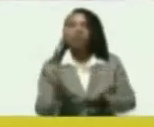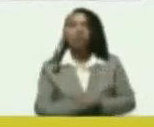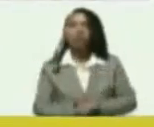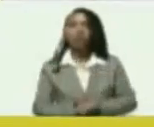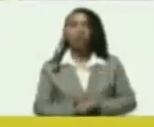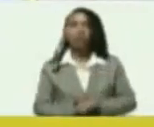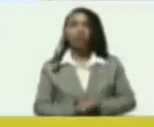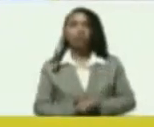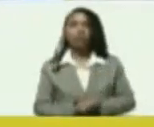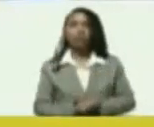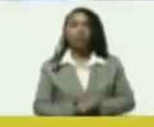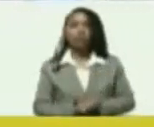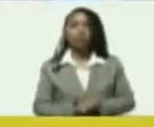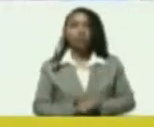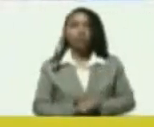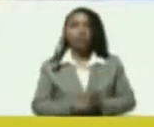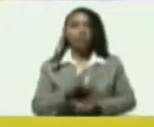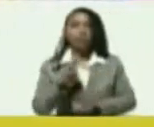Red.